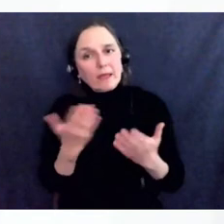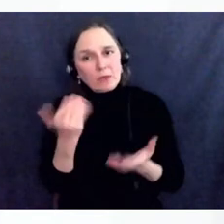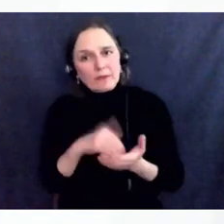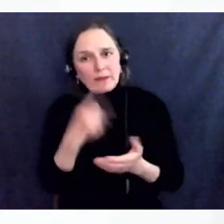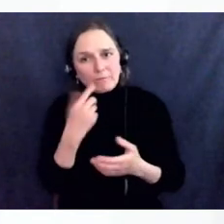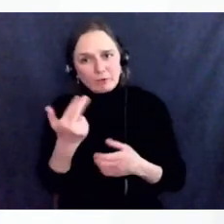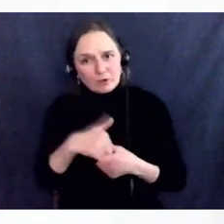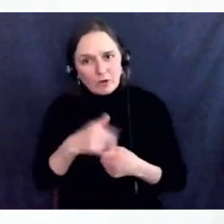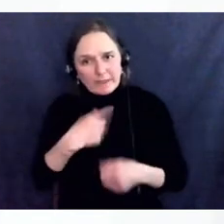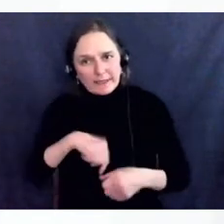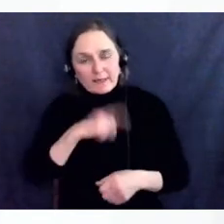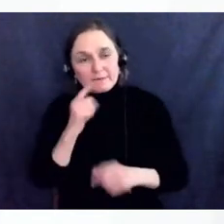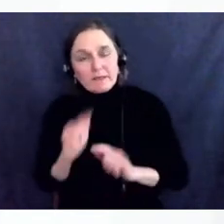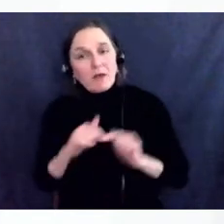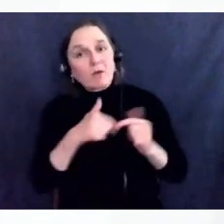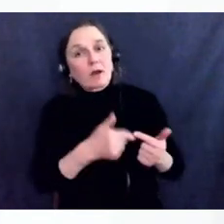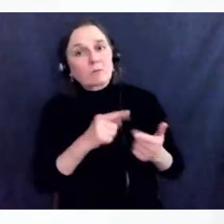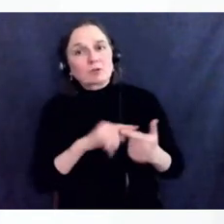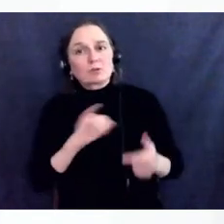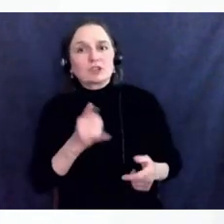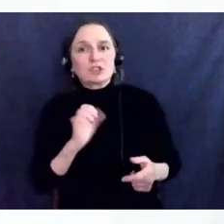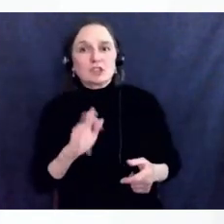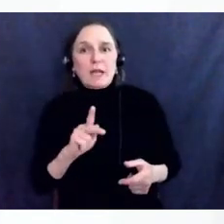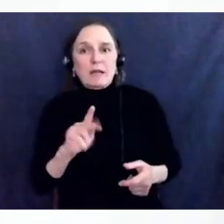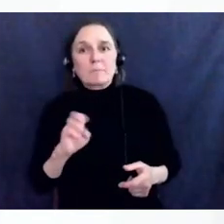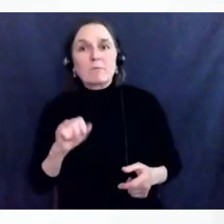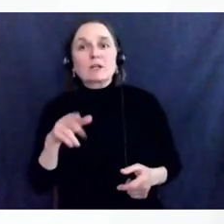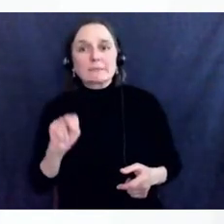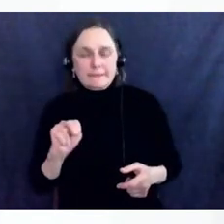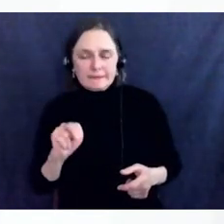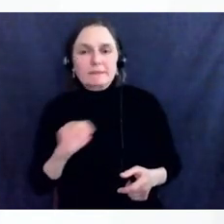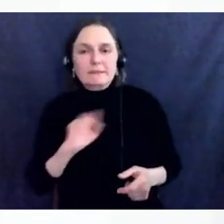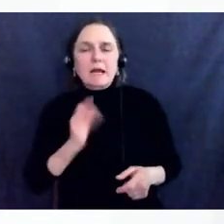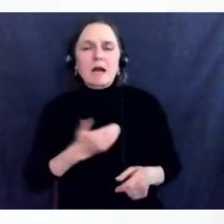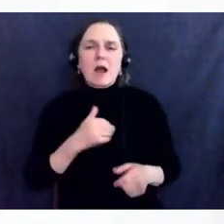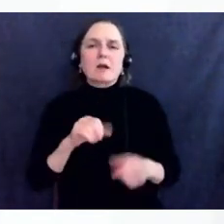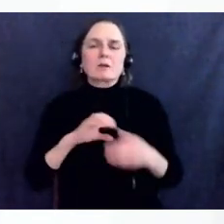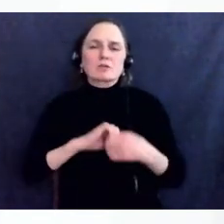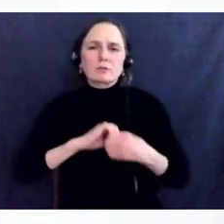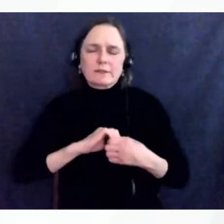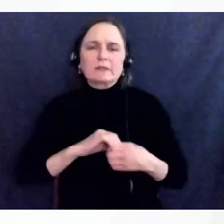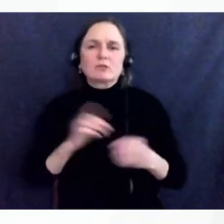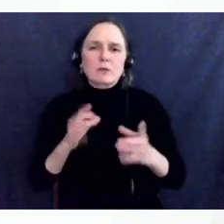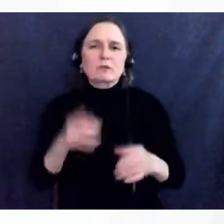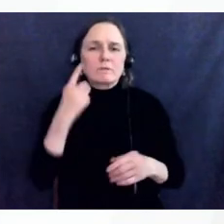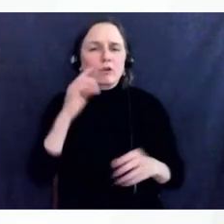for communications. We'll be moderating the question and answers.